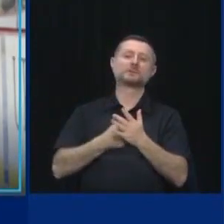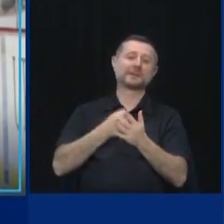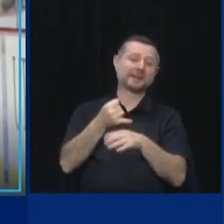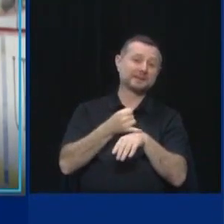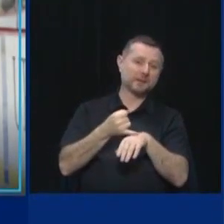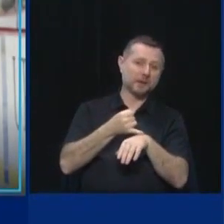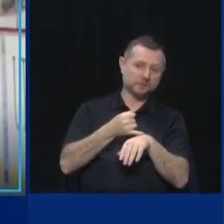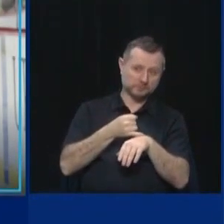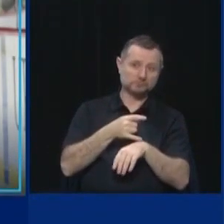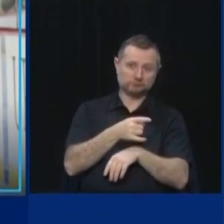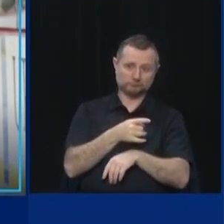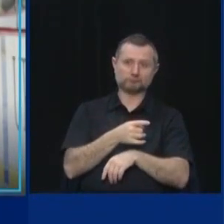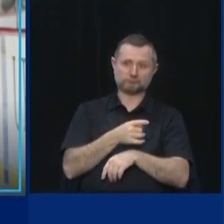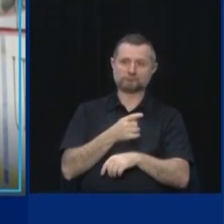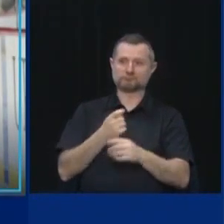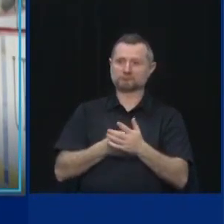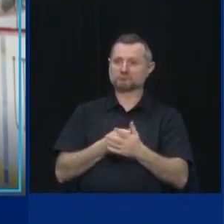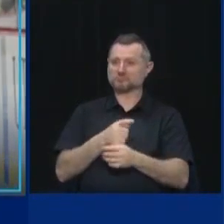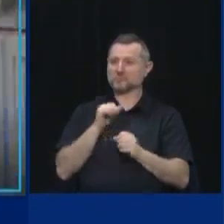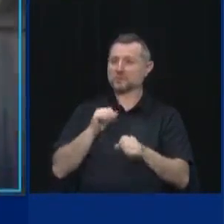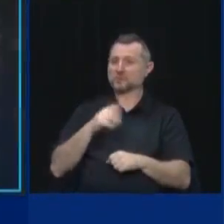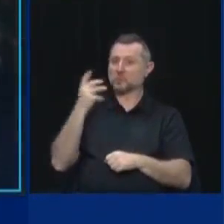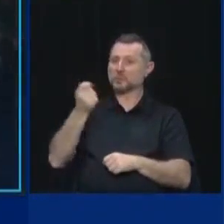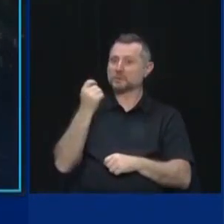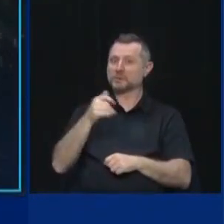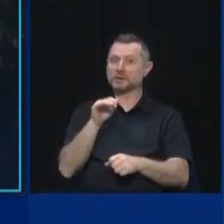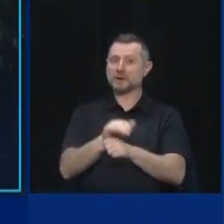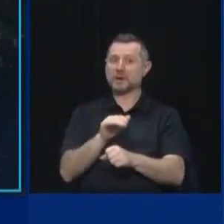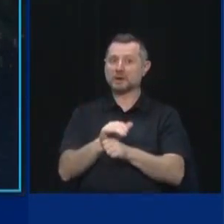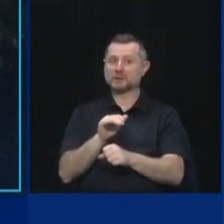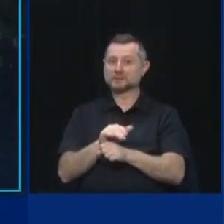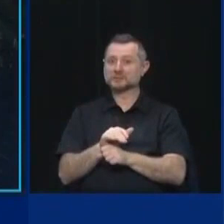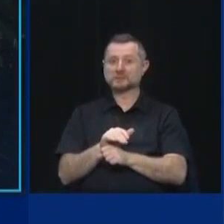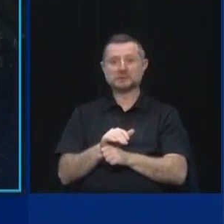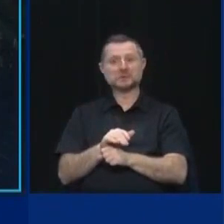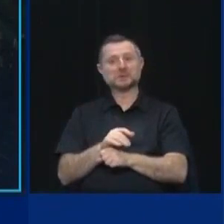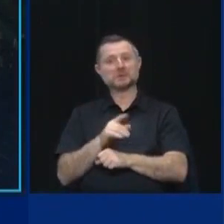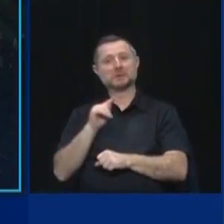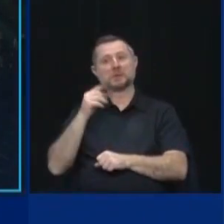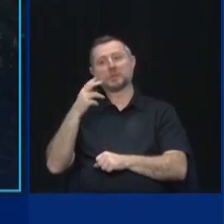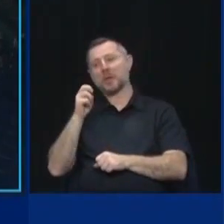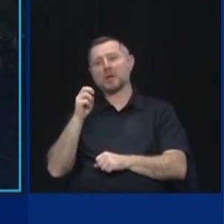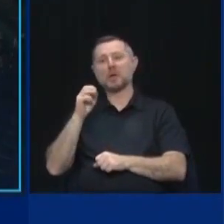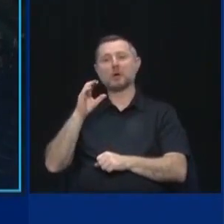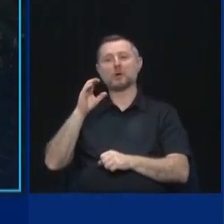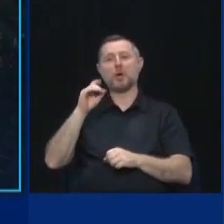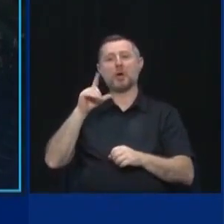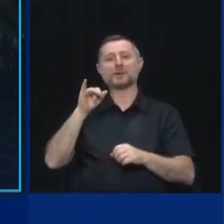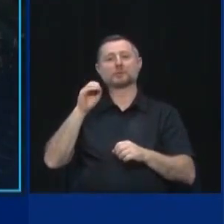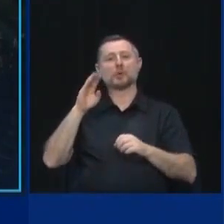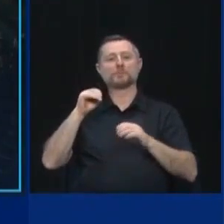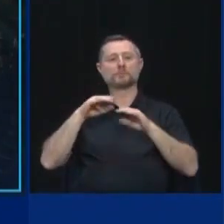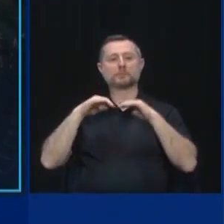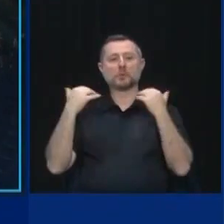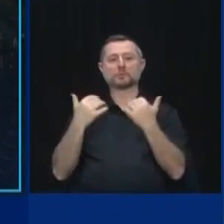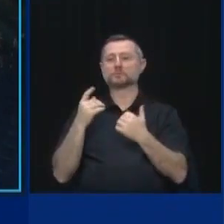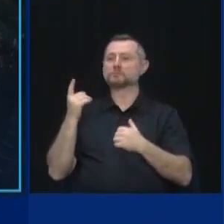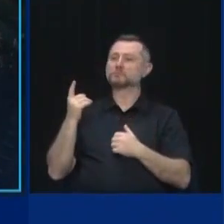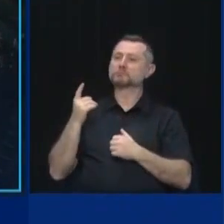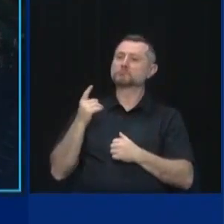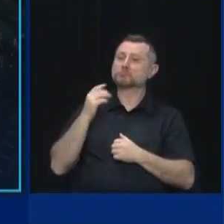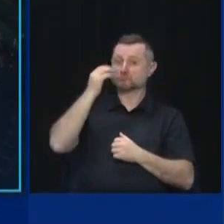New York's governor made one thing clear about being indoors and vaccinated at event venues. All venues have